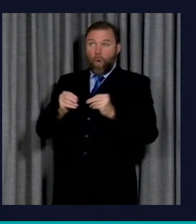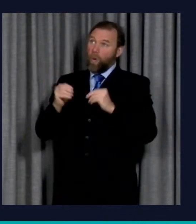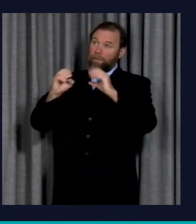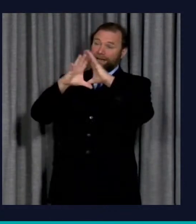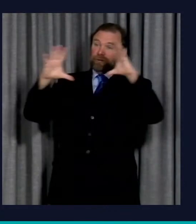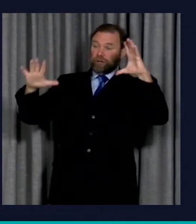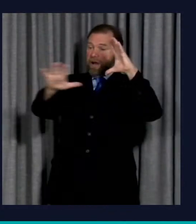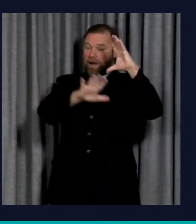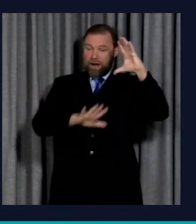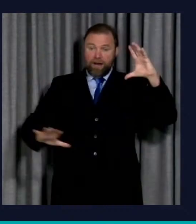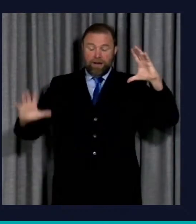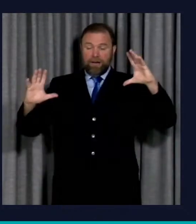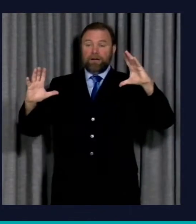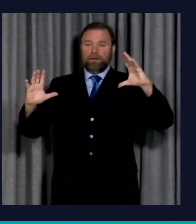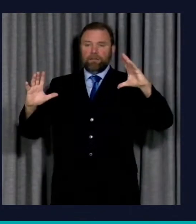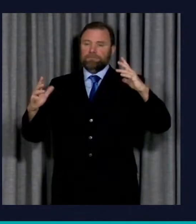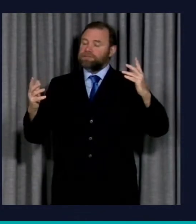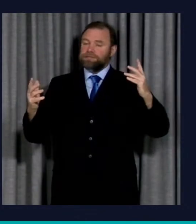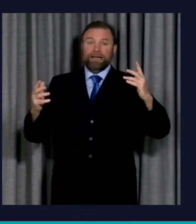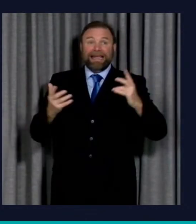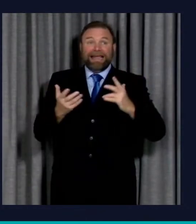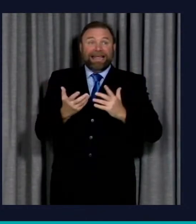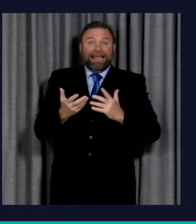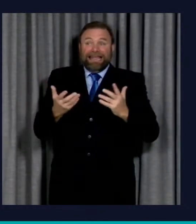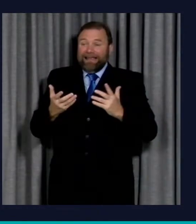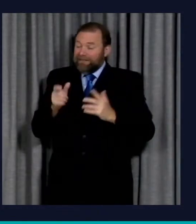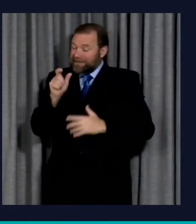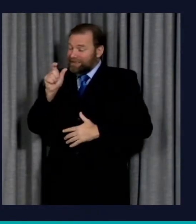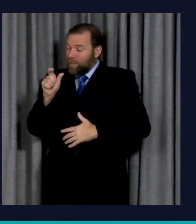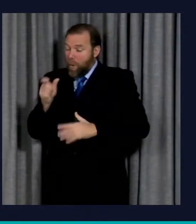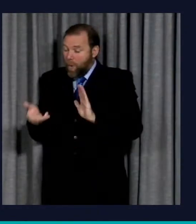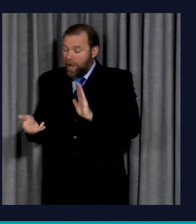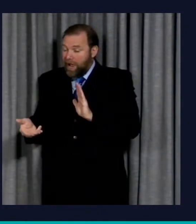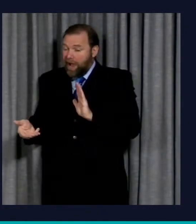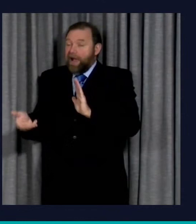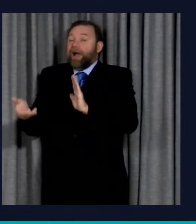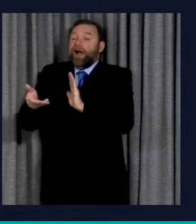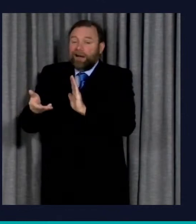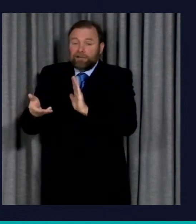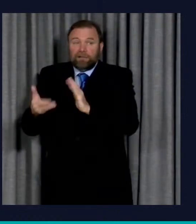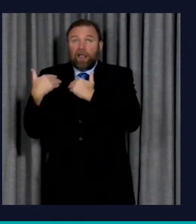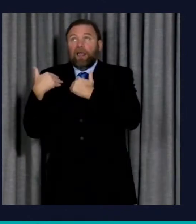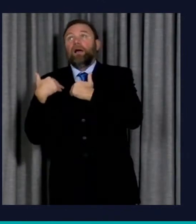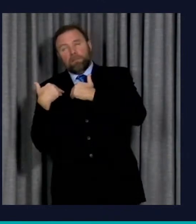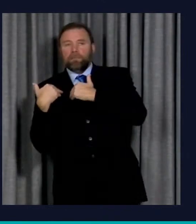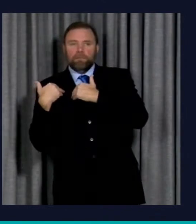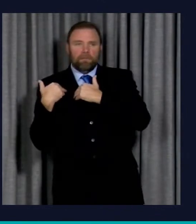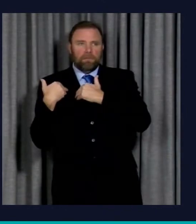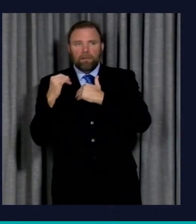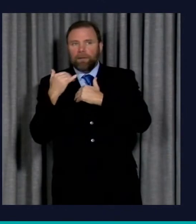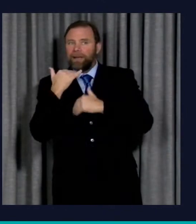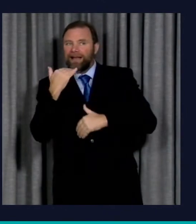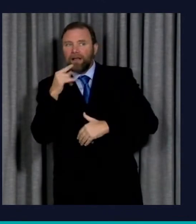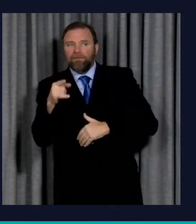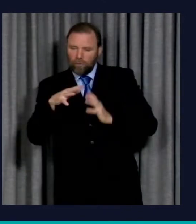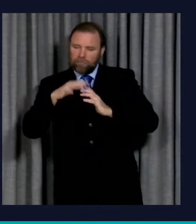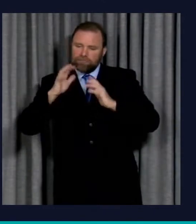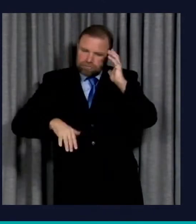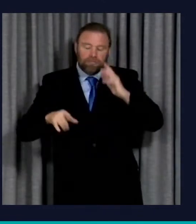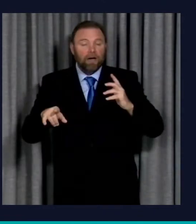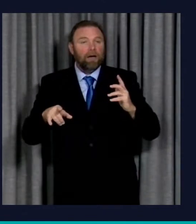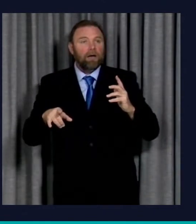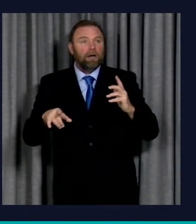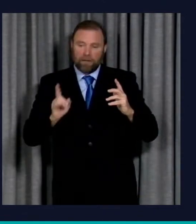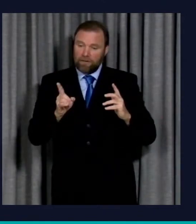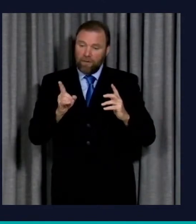a relatively modest additional impact from the Omicron variant will be meeting a system